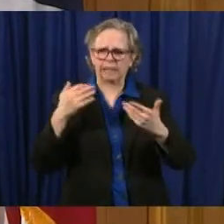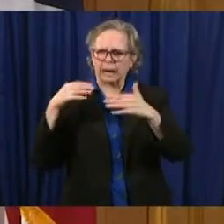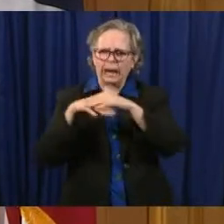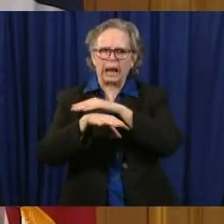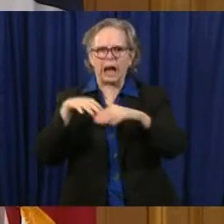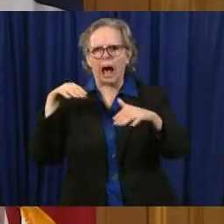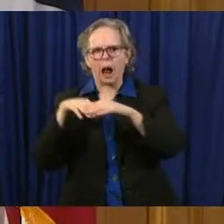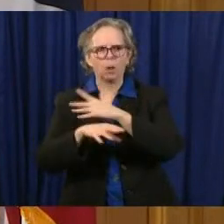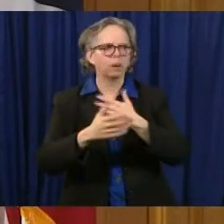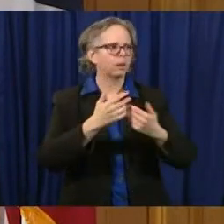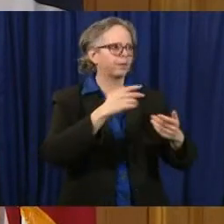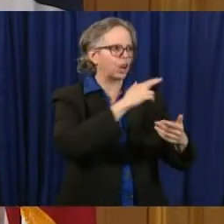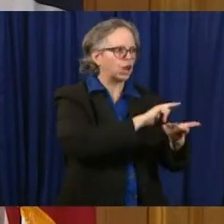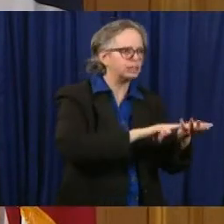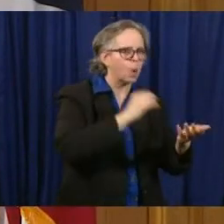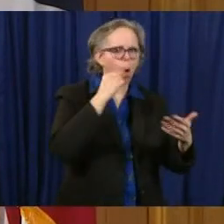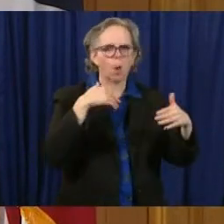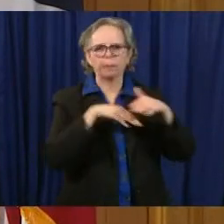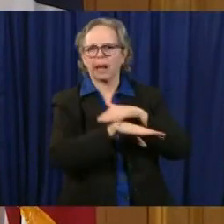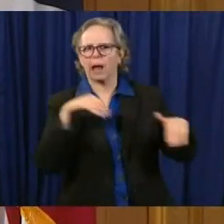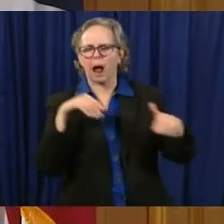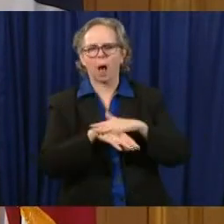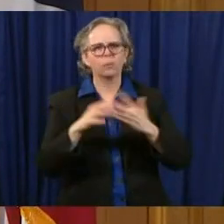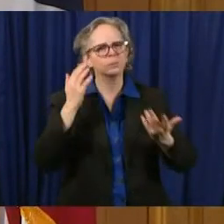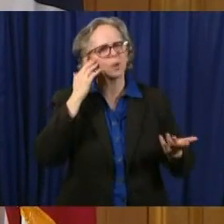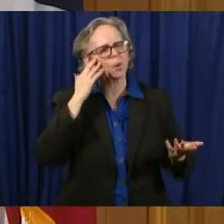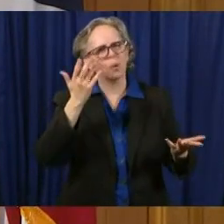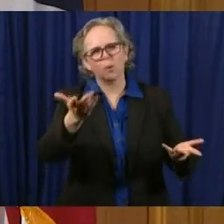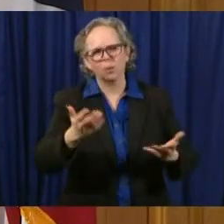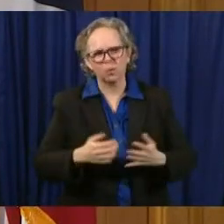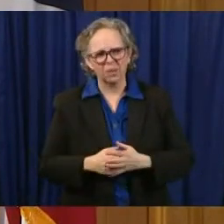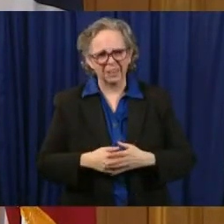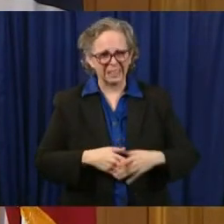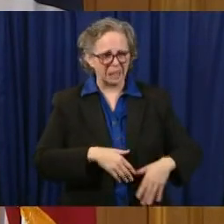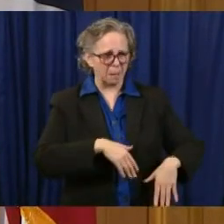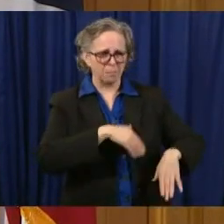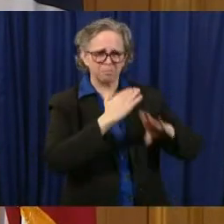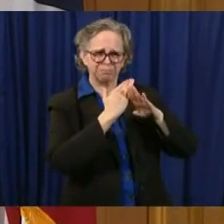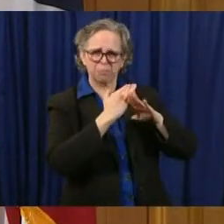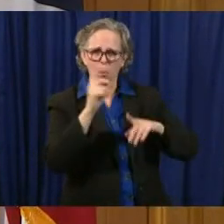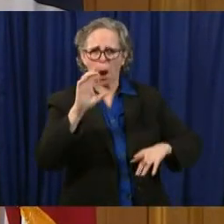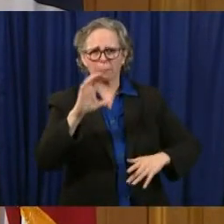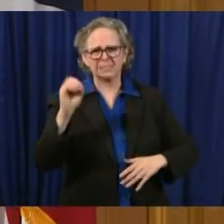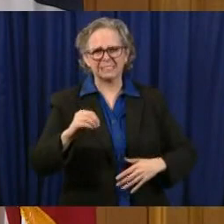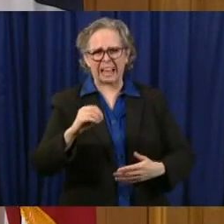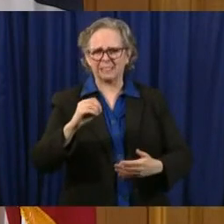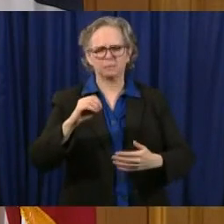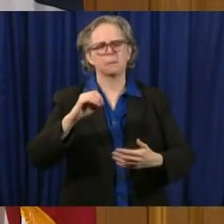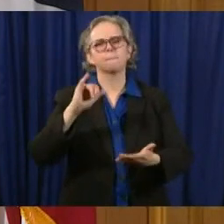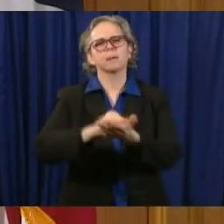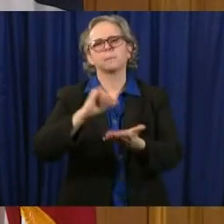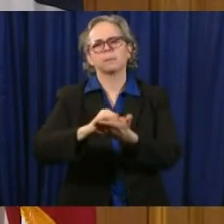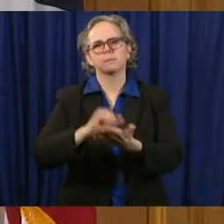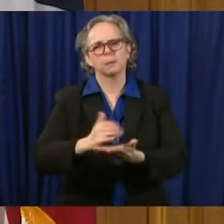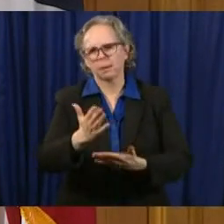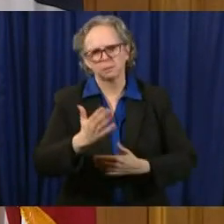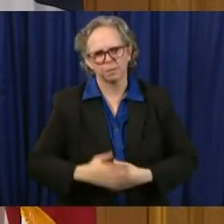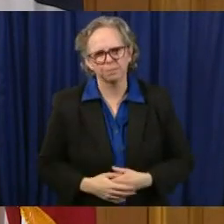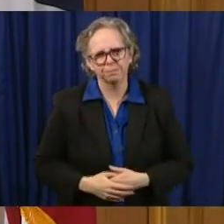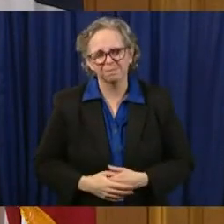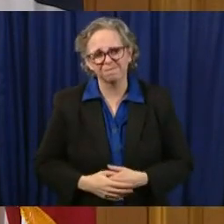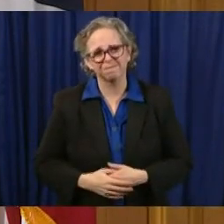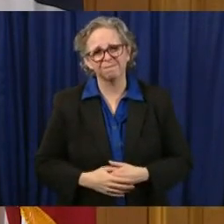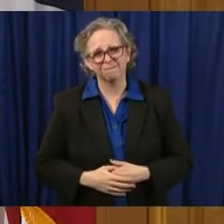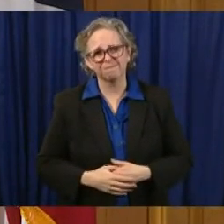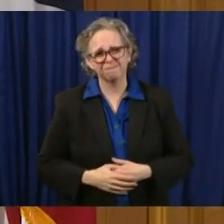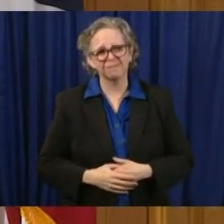And we knew also it was virtually impossible to keep COVID-19 out of our prisons. As Dr. Acton